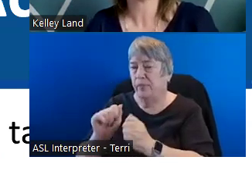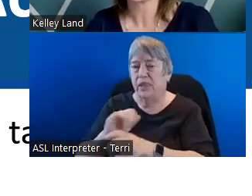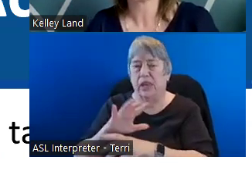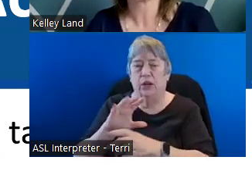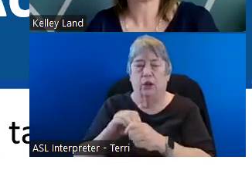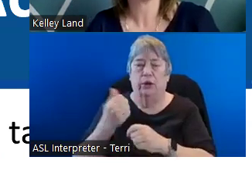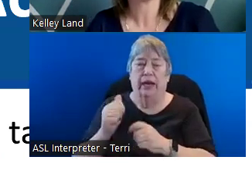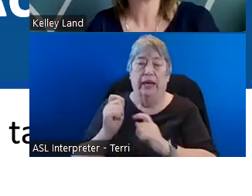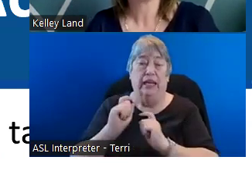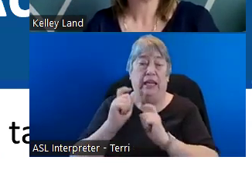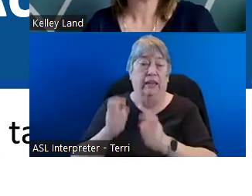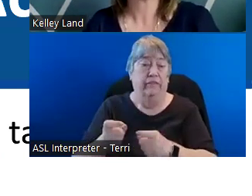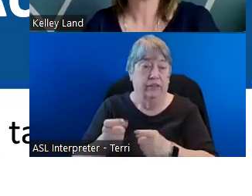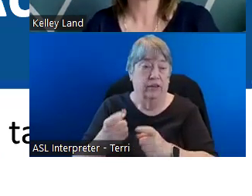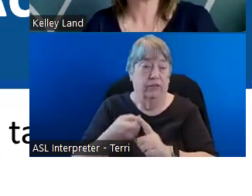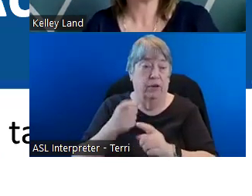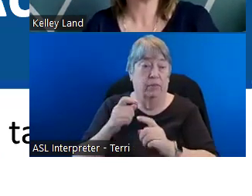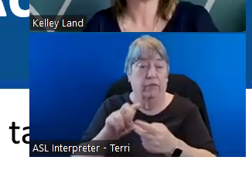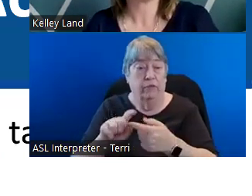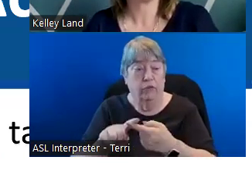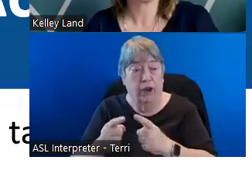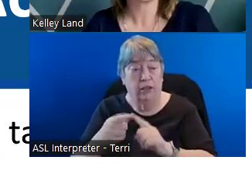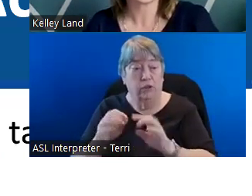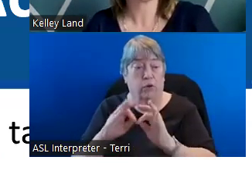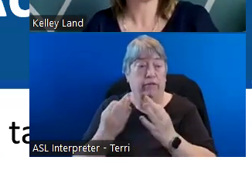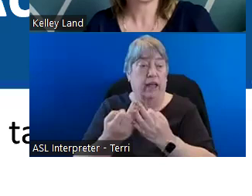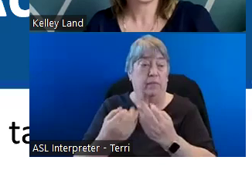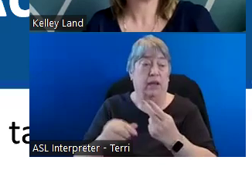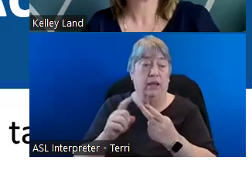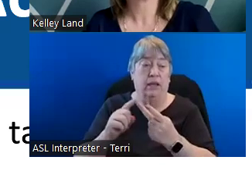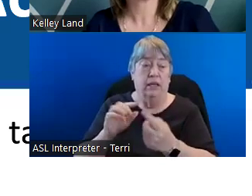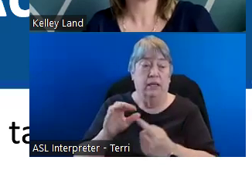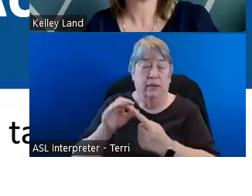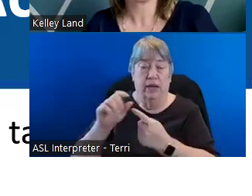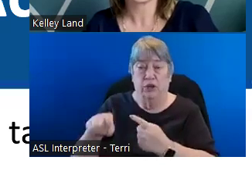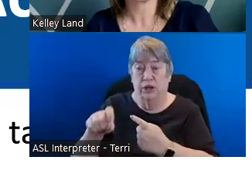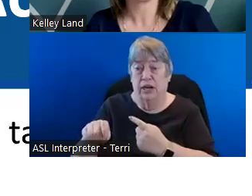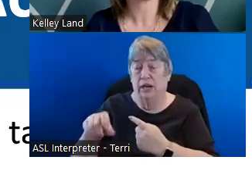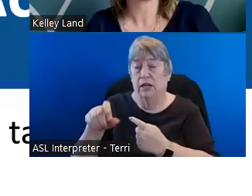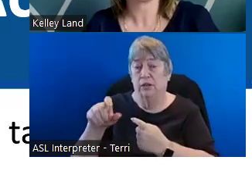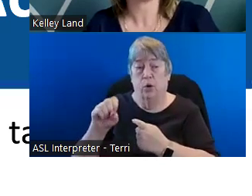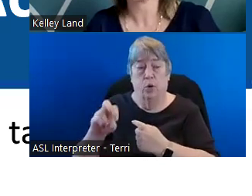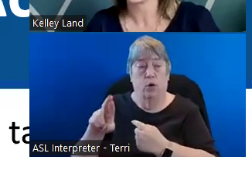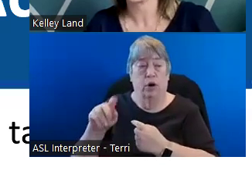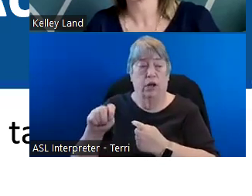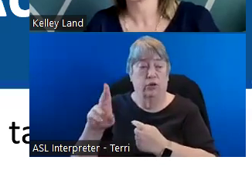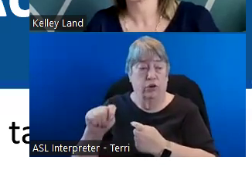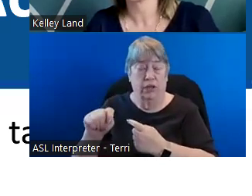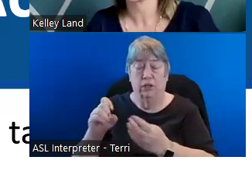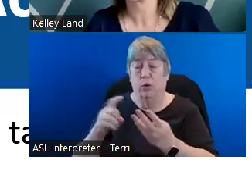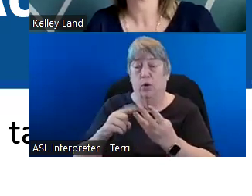get from friends or family, a special needs or pooled trust, and their 529 college savings